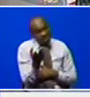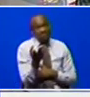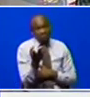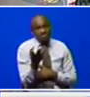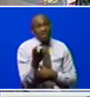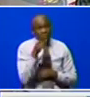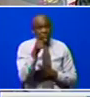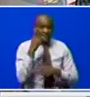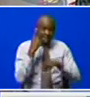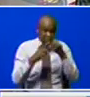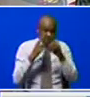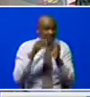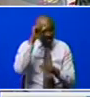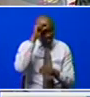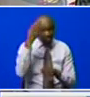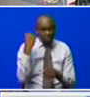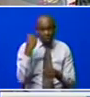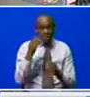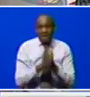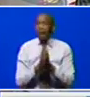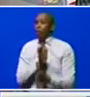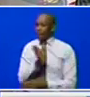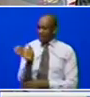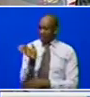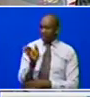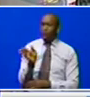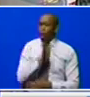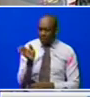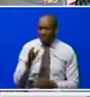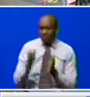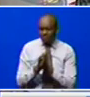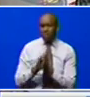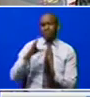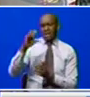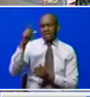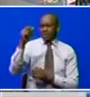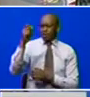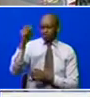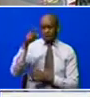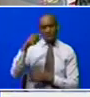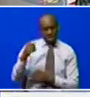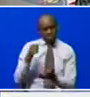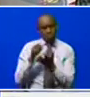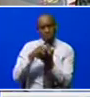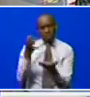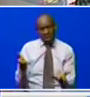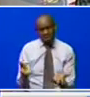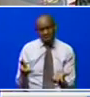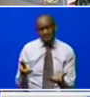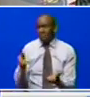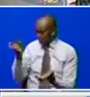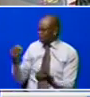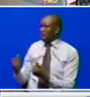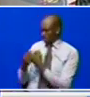that experience of being in government. You know, Barack Obama brought Hillary Clinton into his government, and that was his challenger in the primaries in 2008. Yeah, but that tends to happen quite a